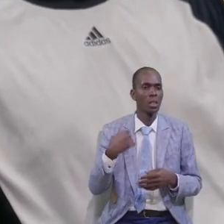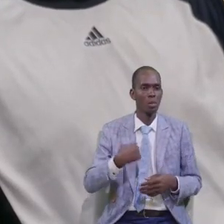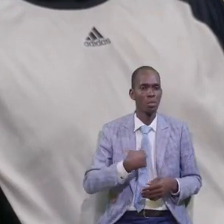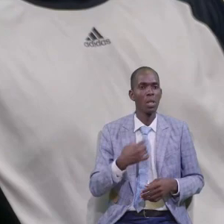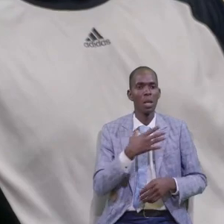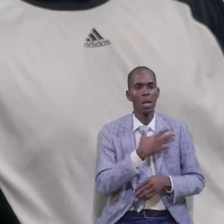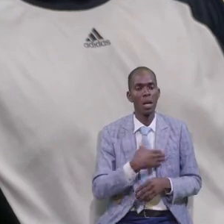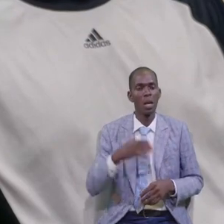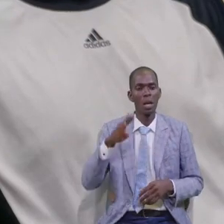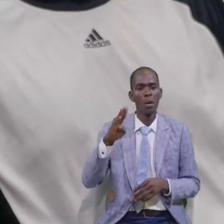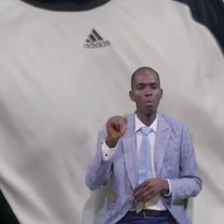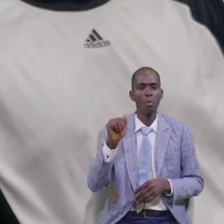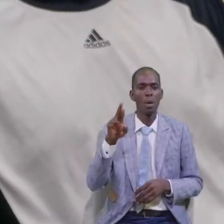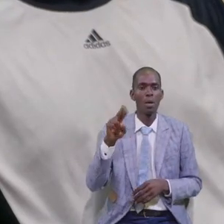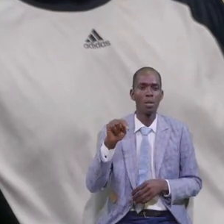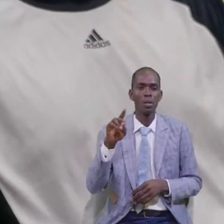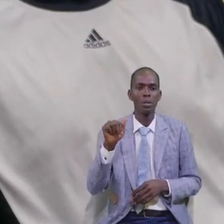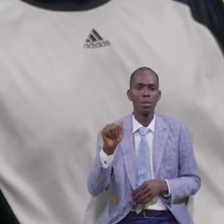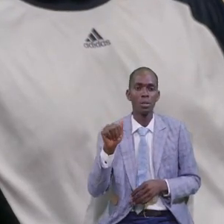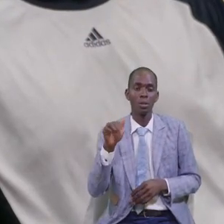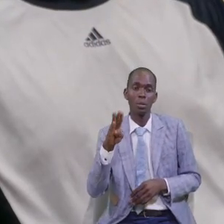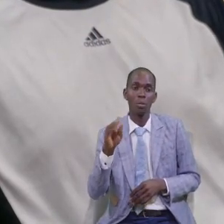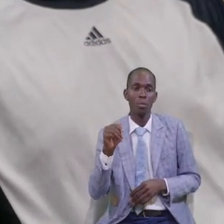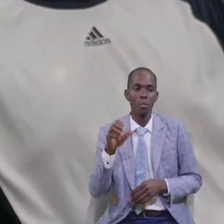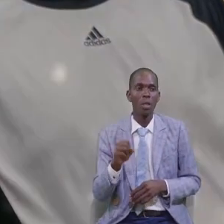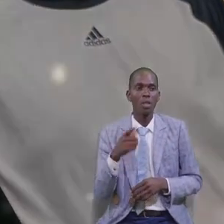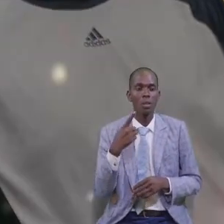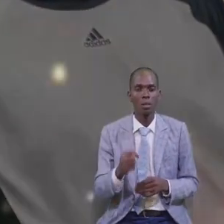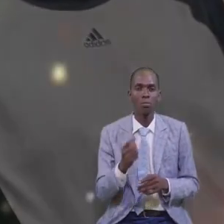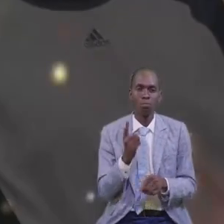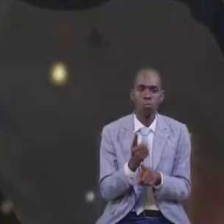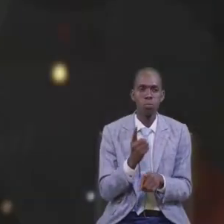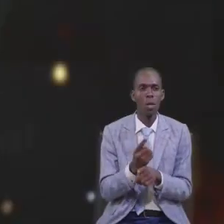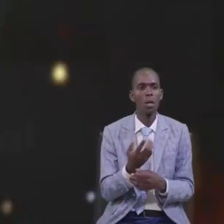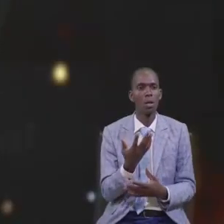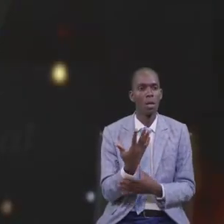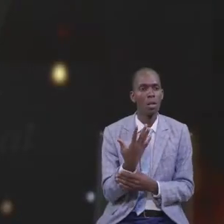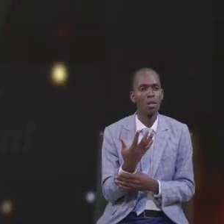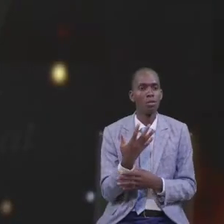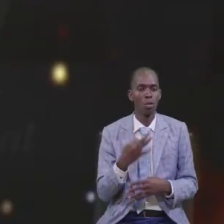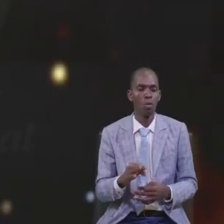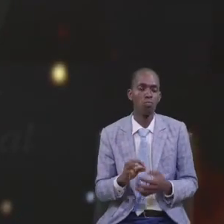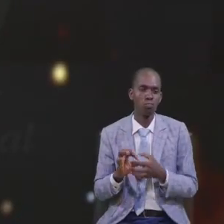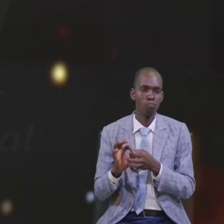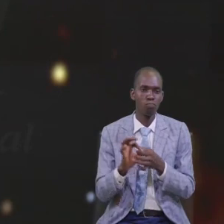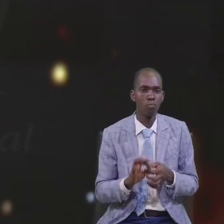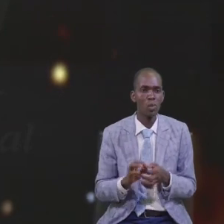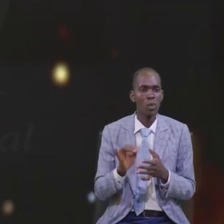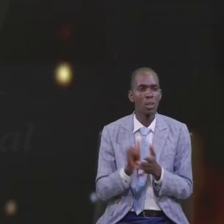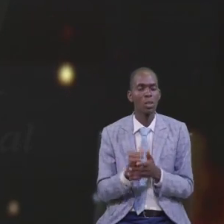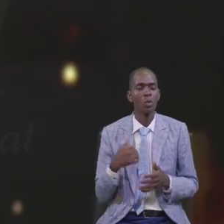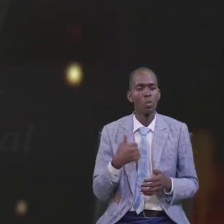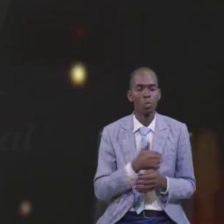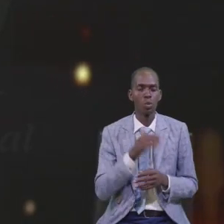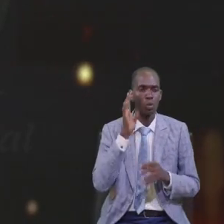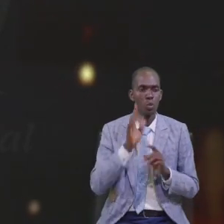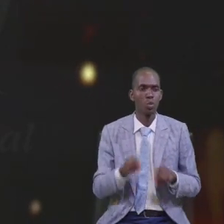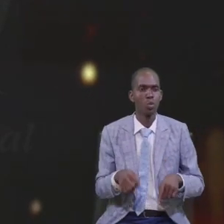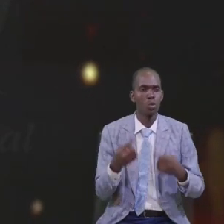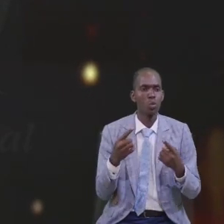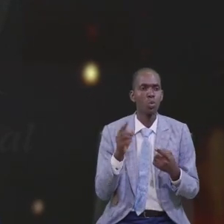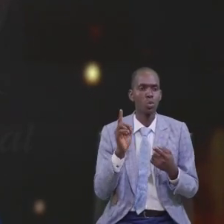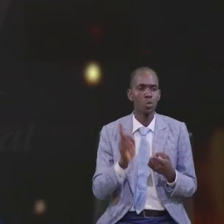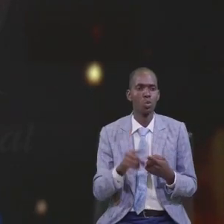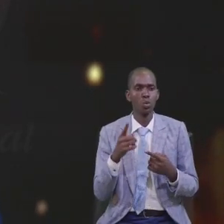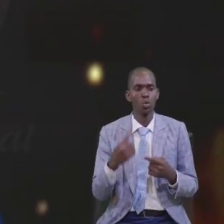the right hand of fellowship. And then it says that we should